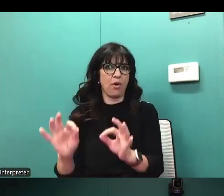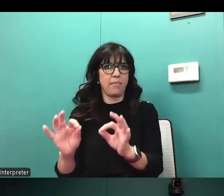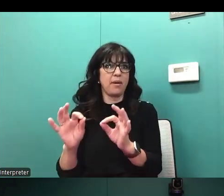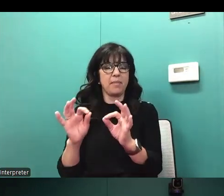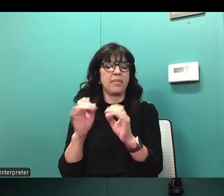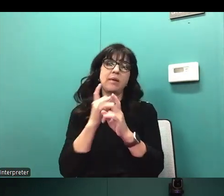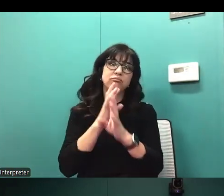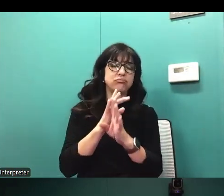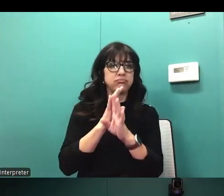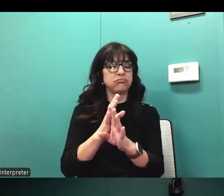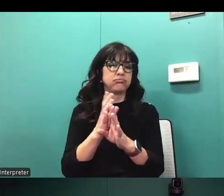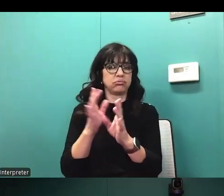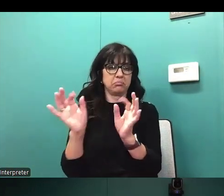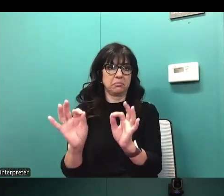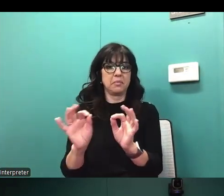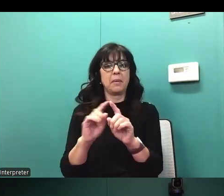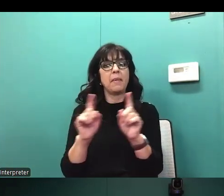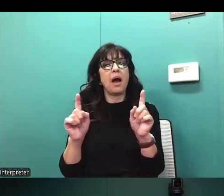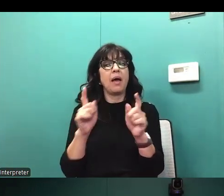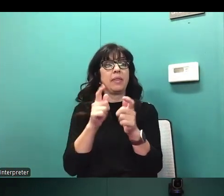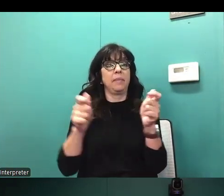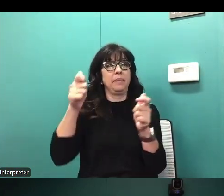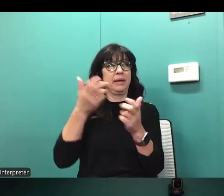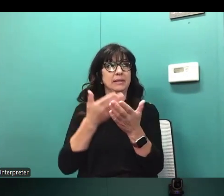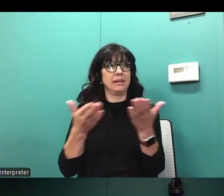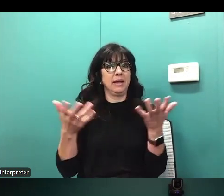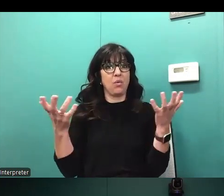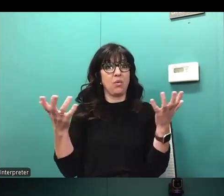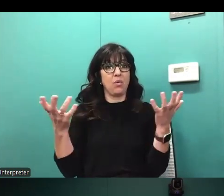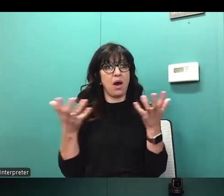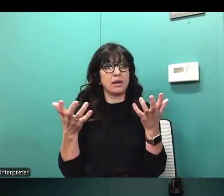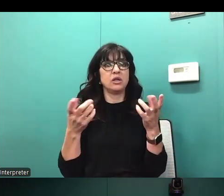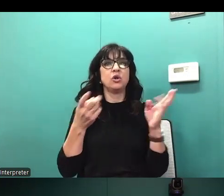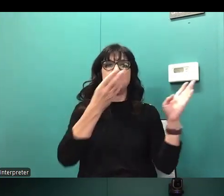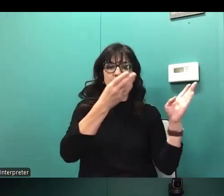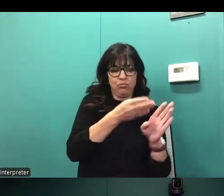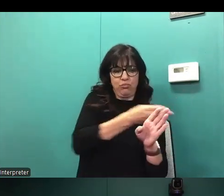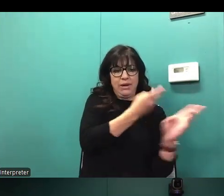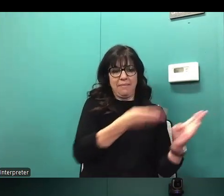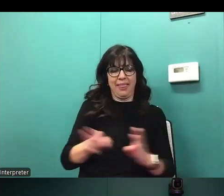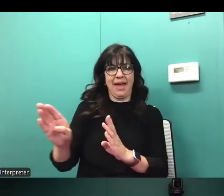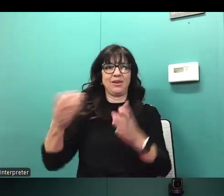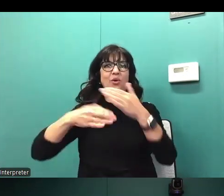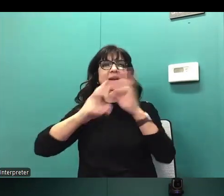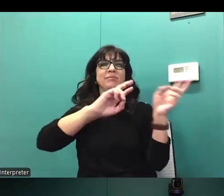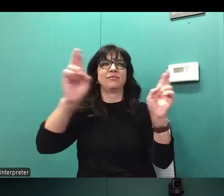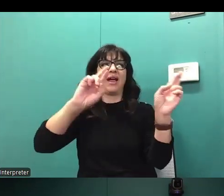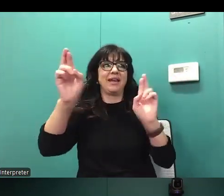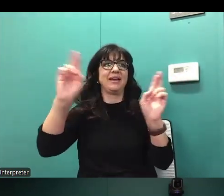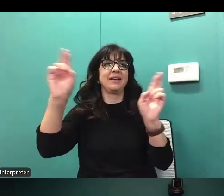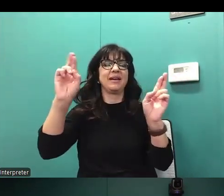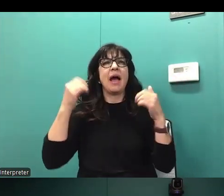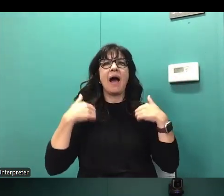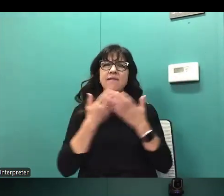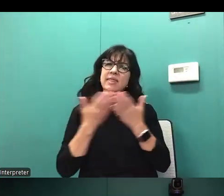utterance sample. But the biggest thing is to pre-plan and go in prepared. So like have lots